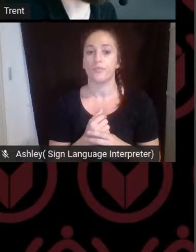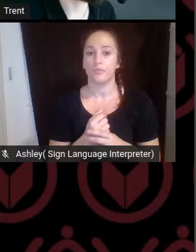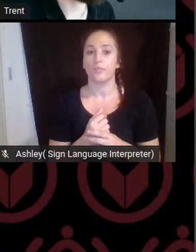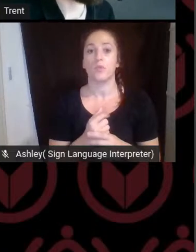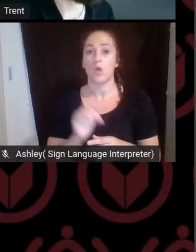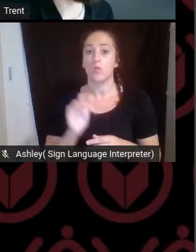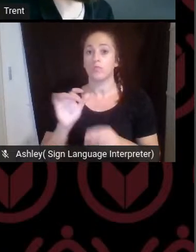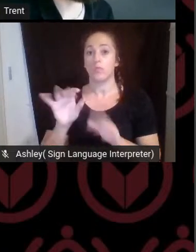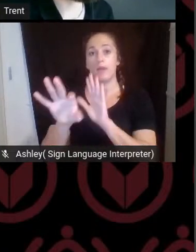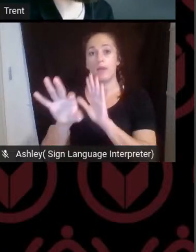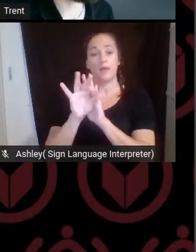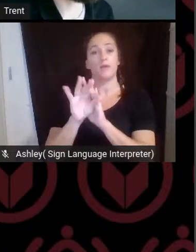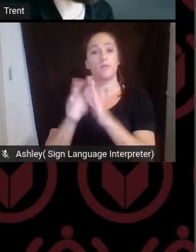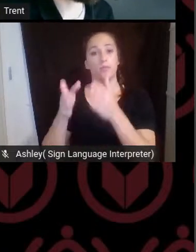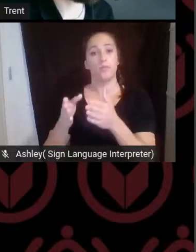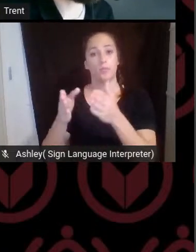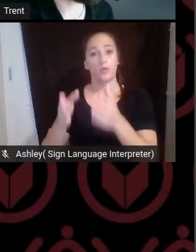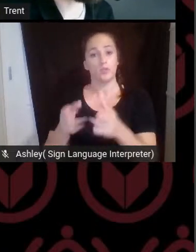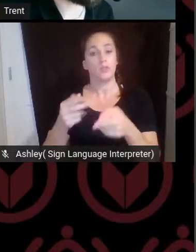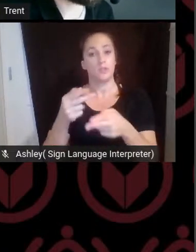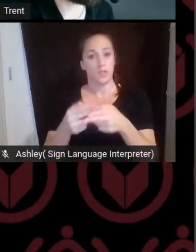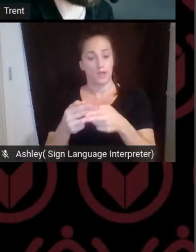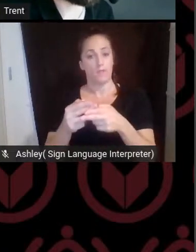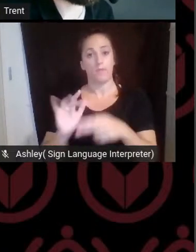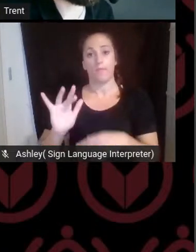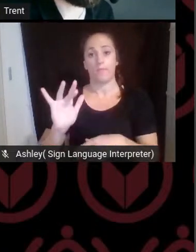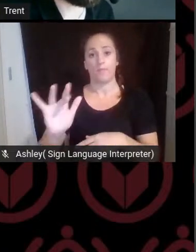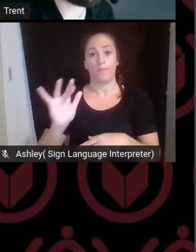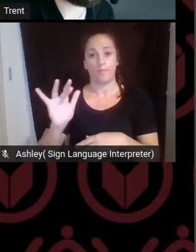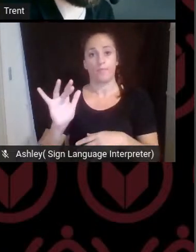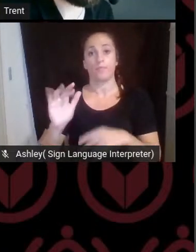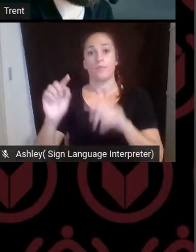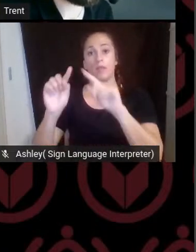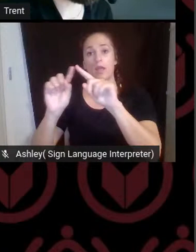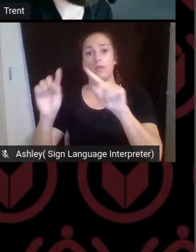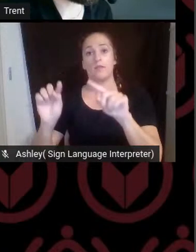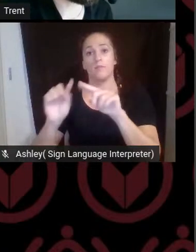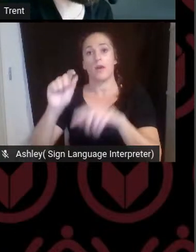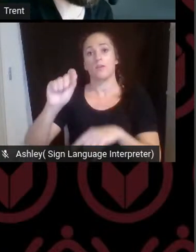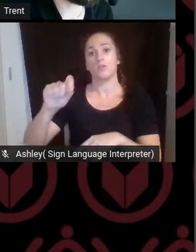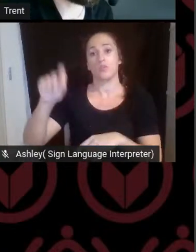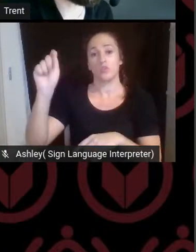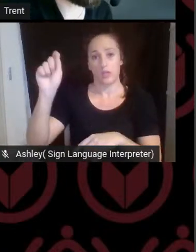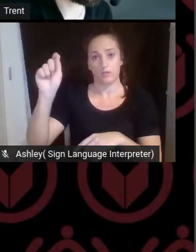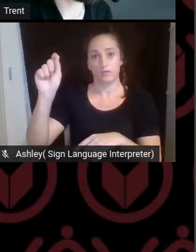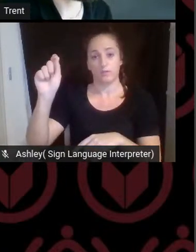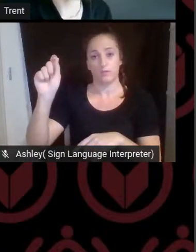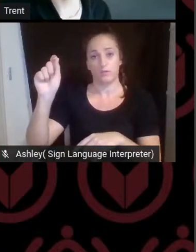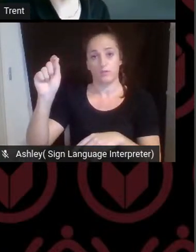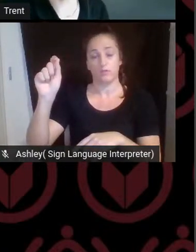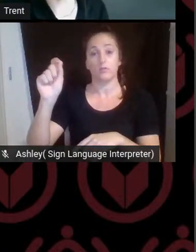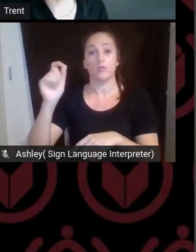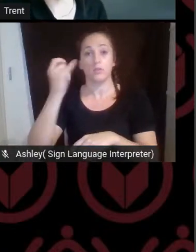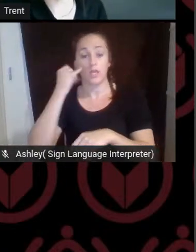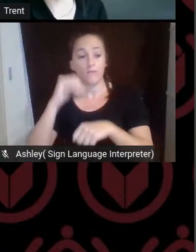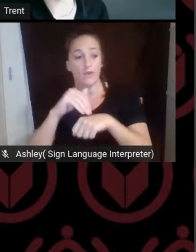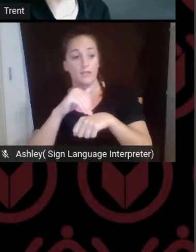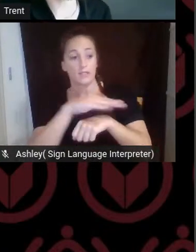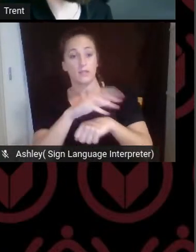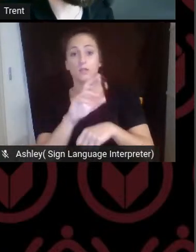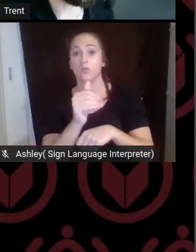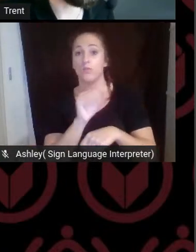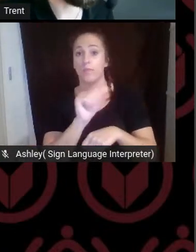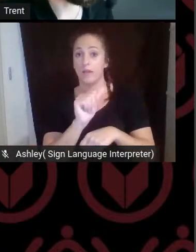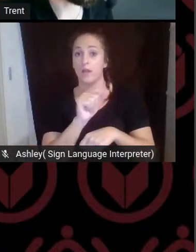her name. And then here, I'm going to leave this box checked to notify people, because once I send this to Rebecca, she's going to get an